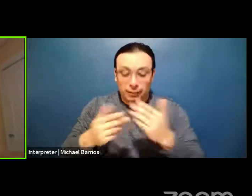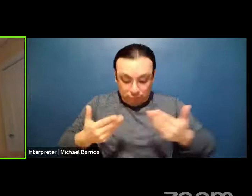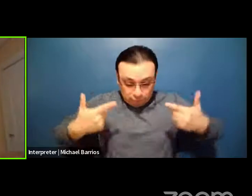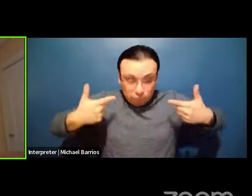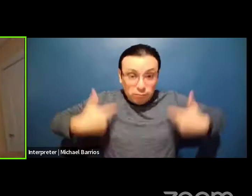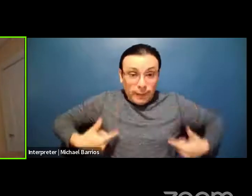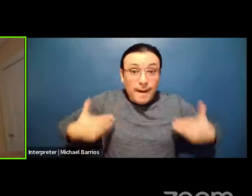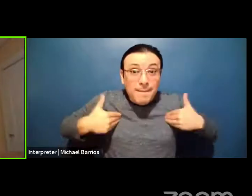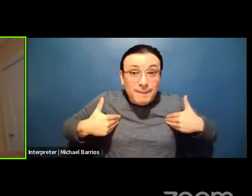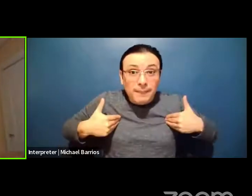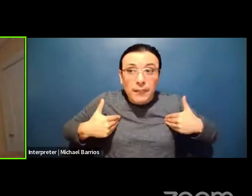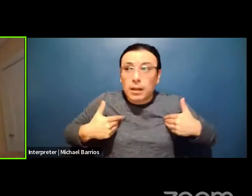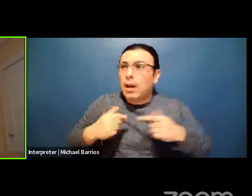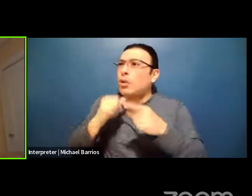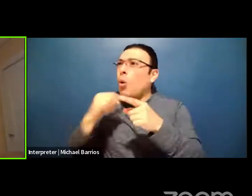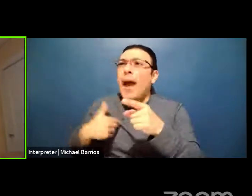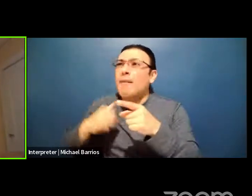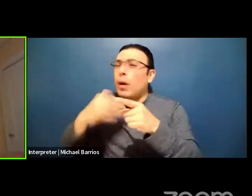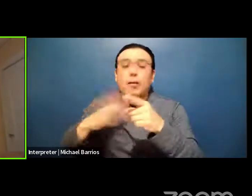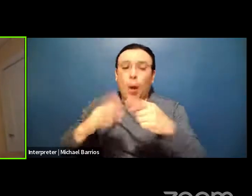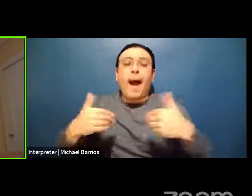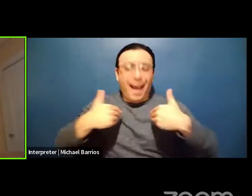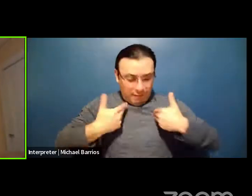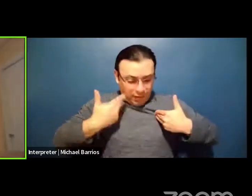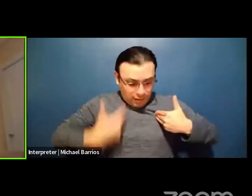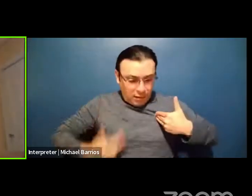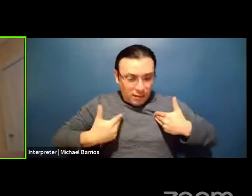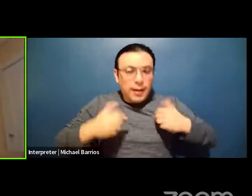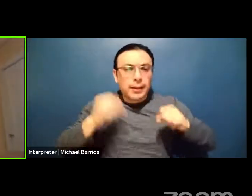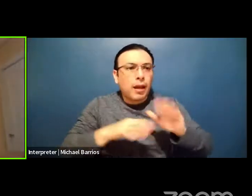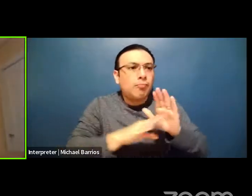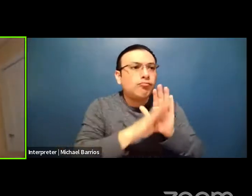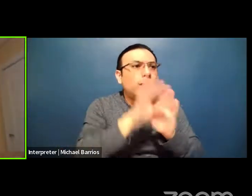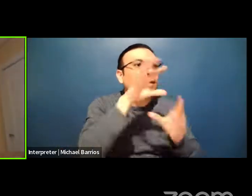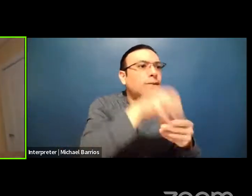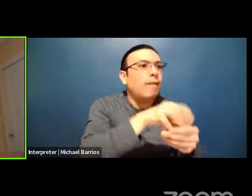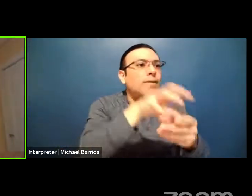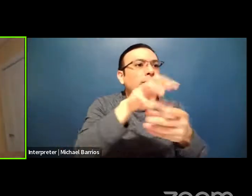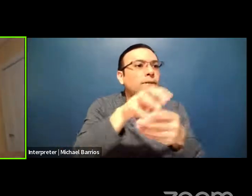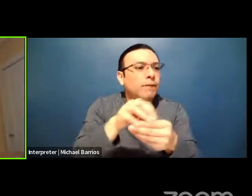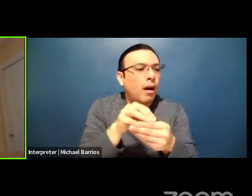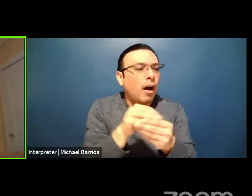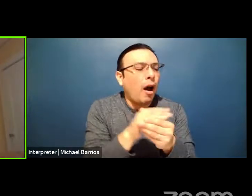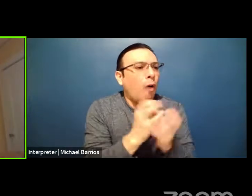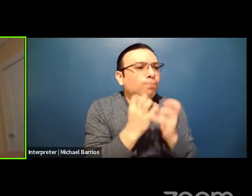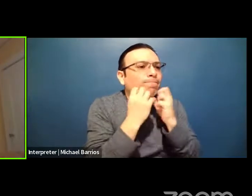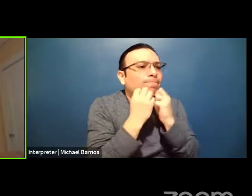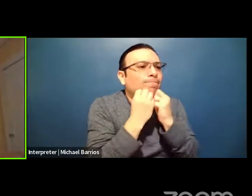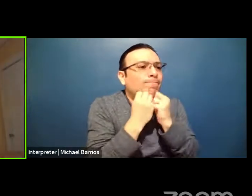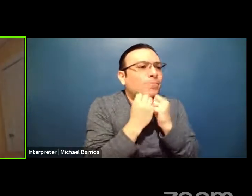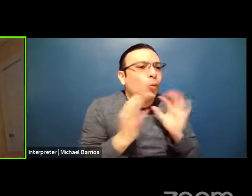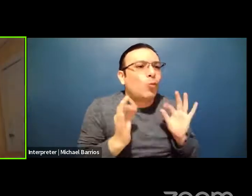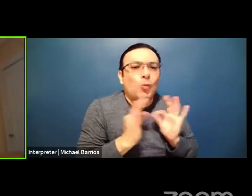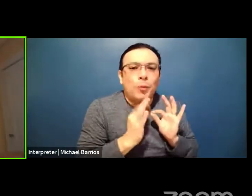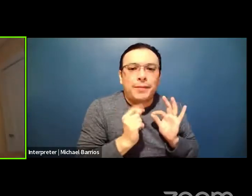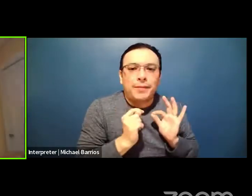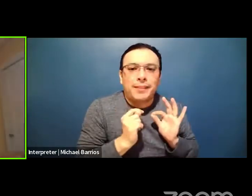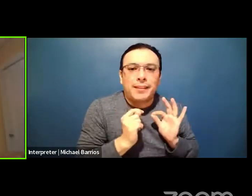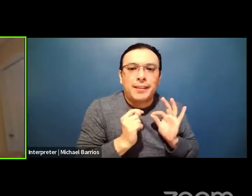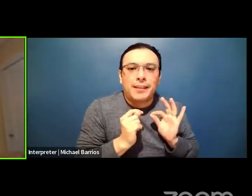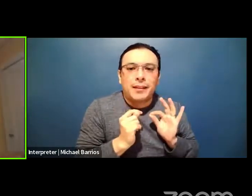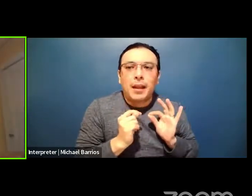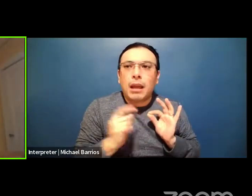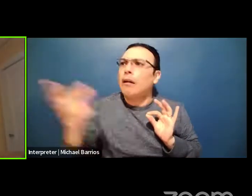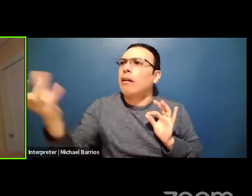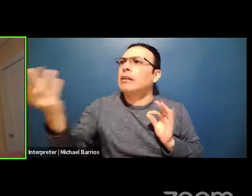the purposes we find meaningful. We don't need different body minds to flourish. What we